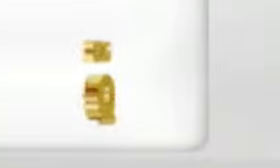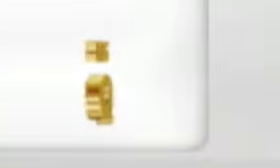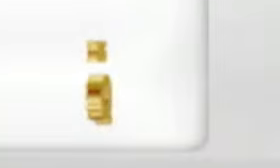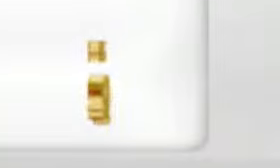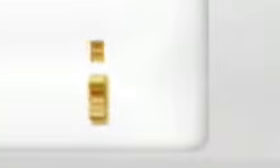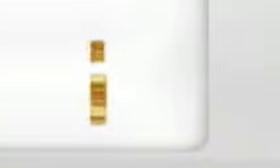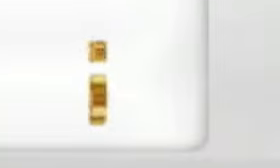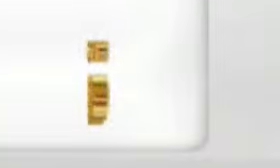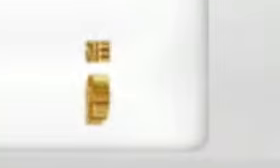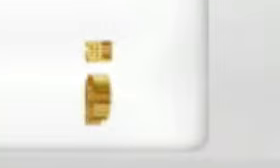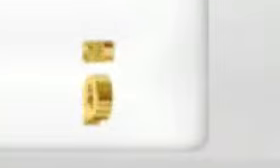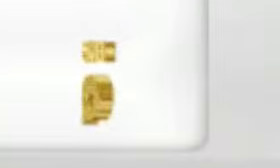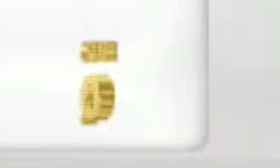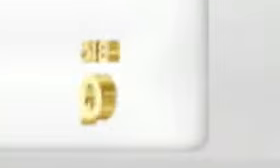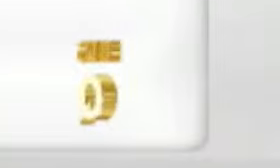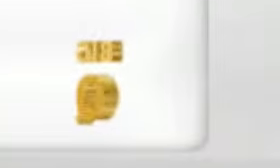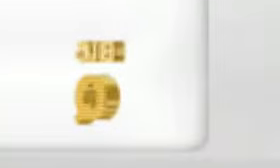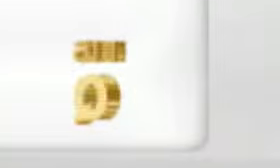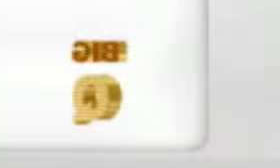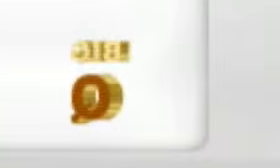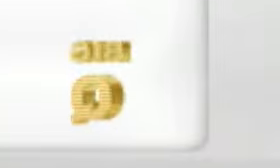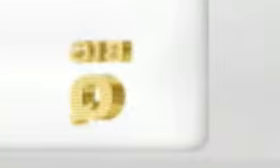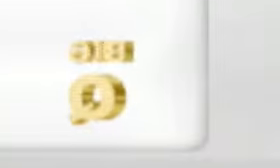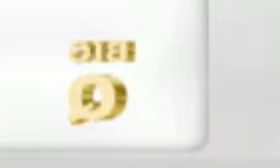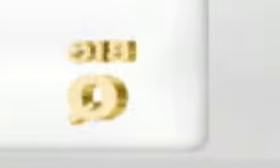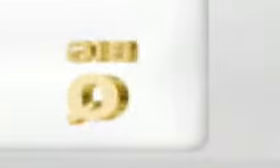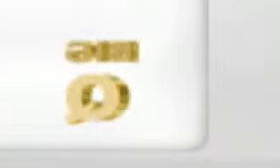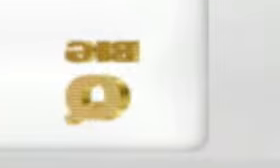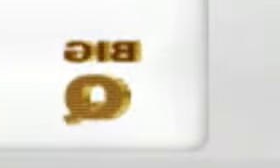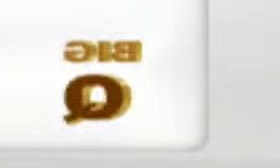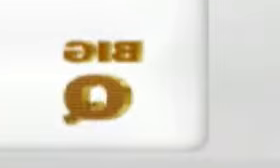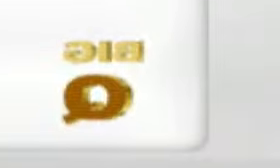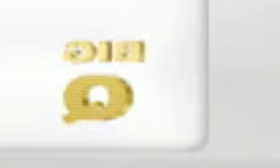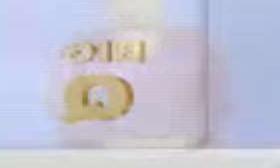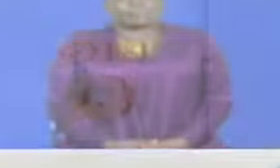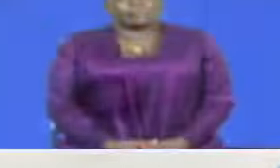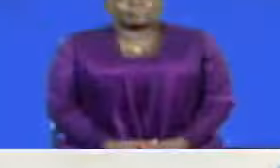comments during the course of this live newscast.